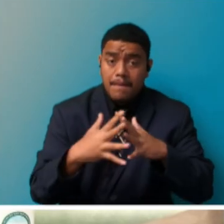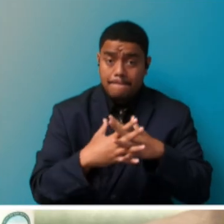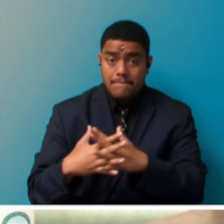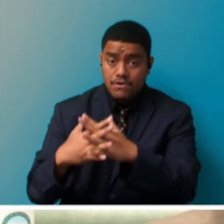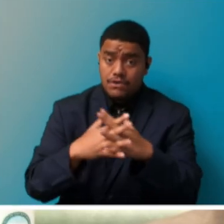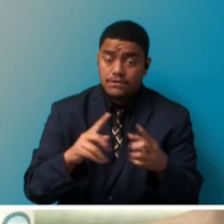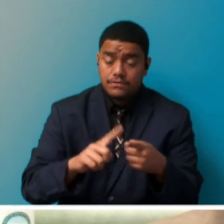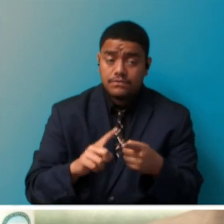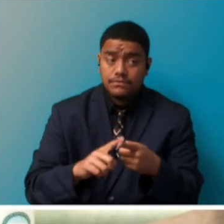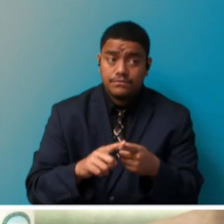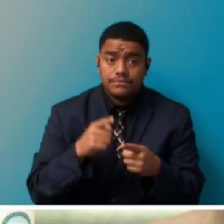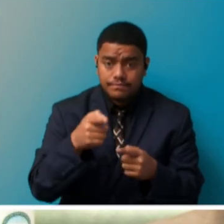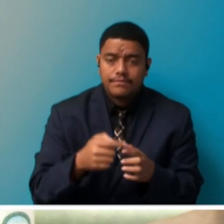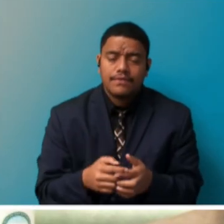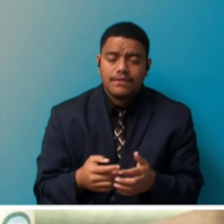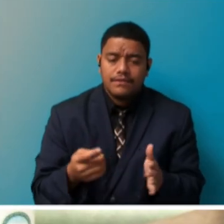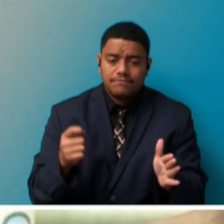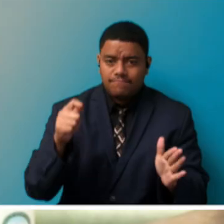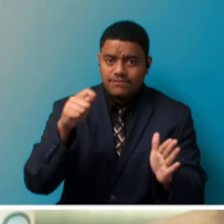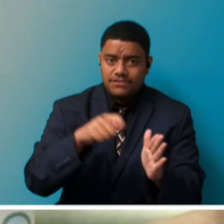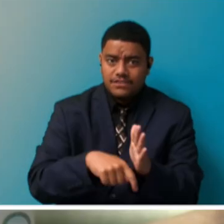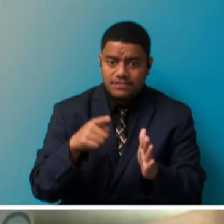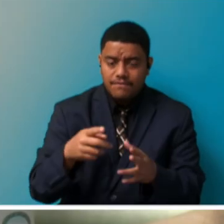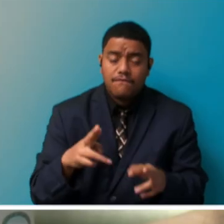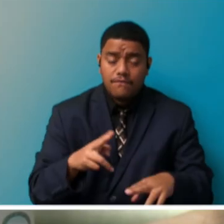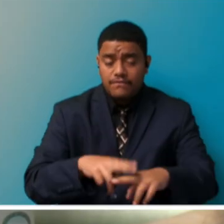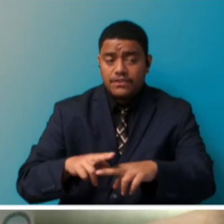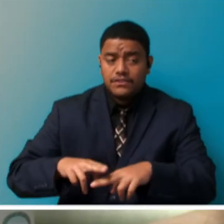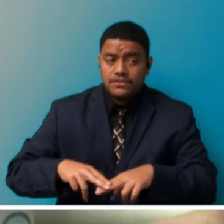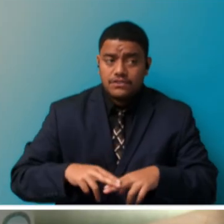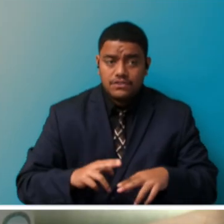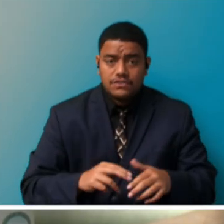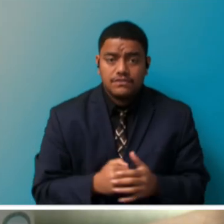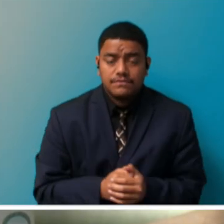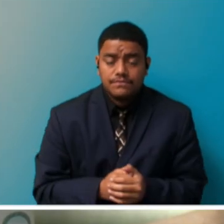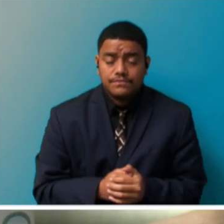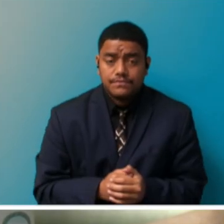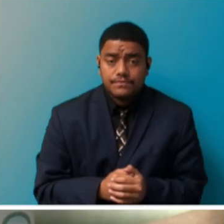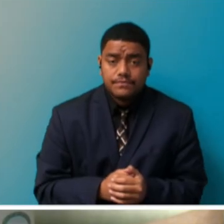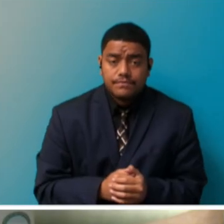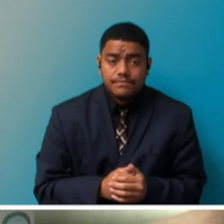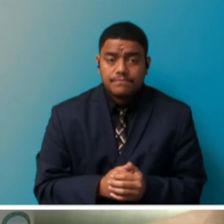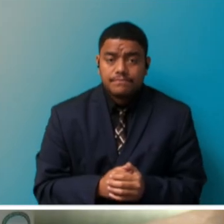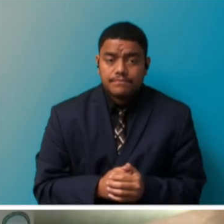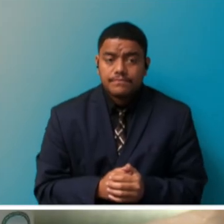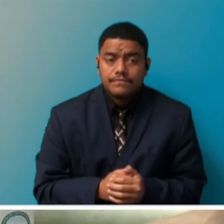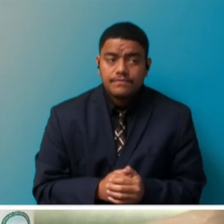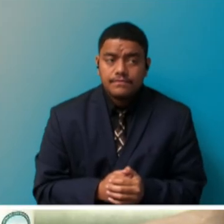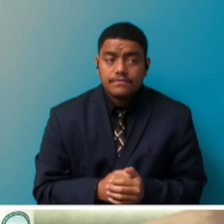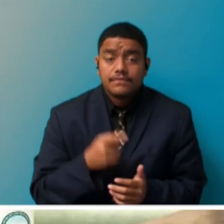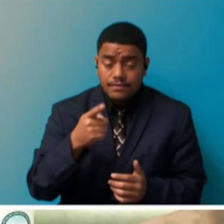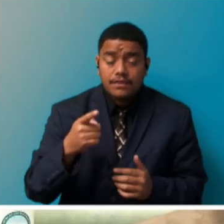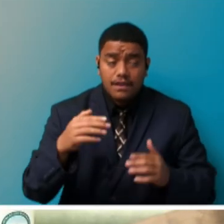a significant export market for Fiji, but as the House is